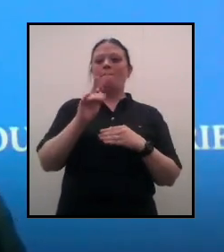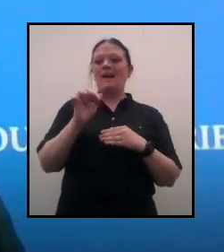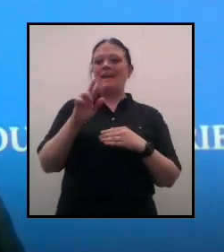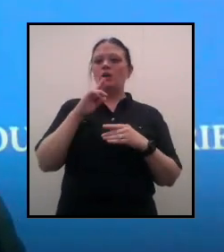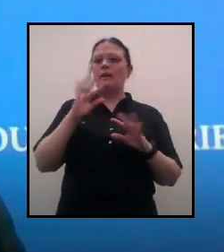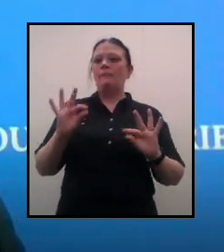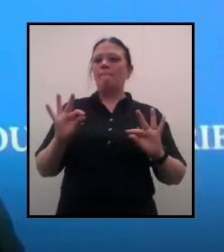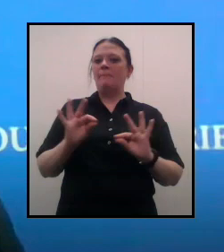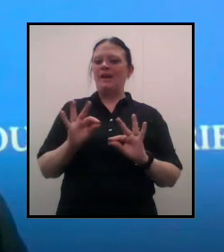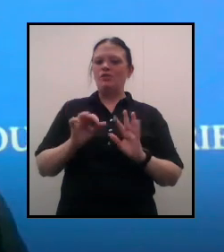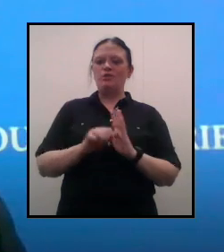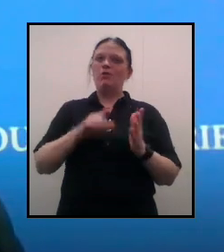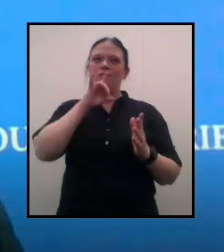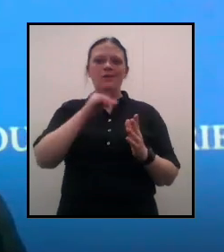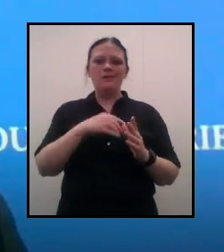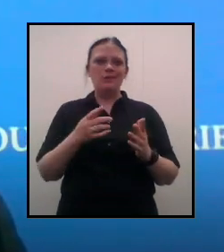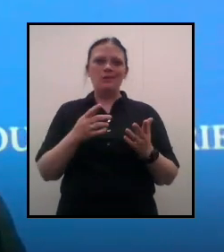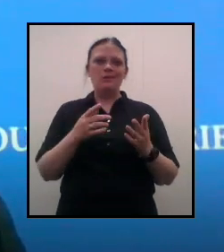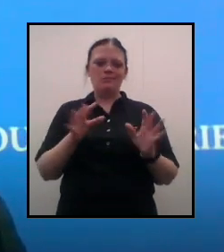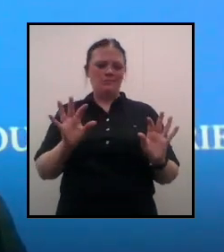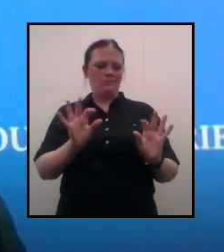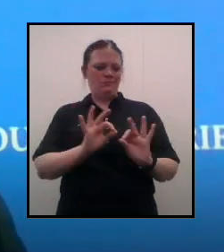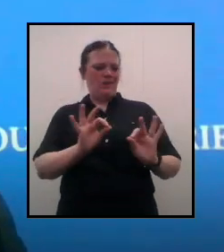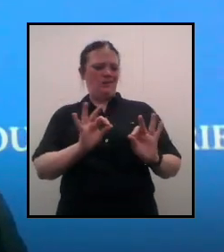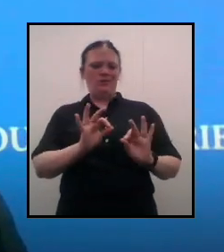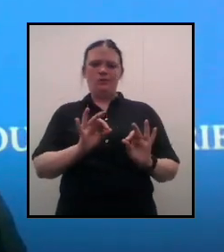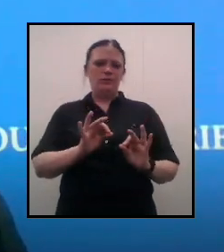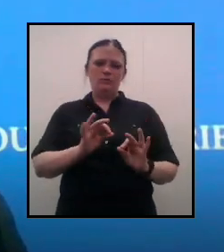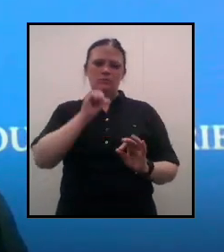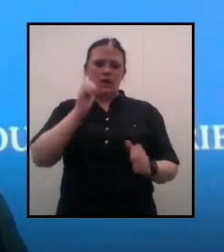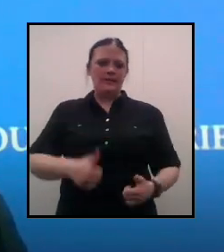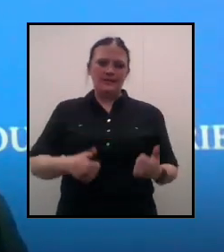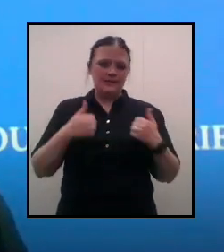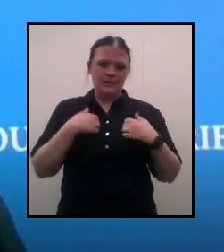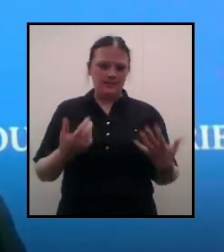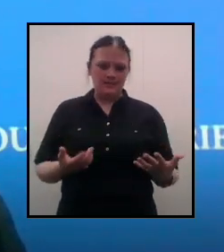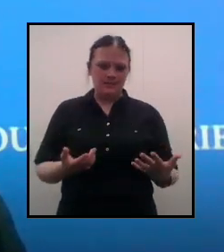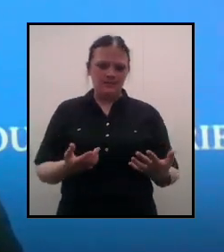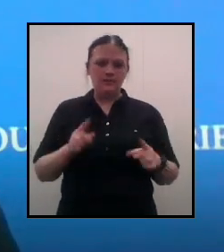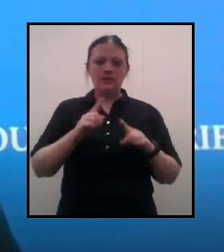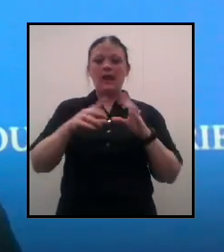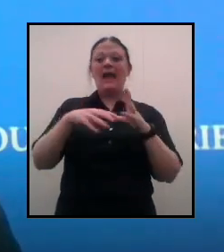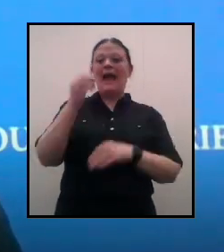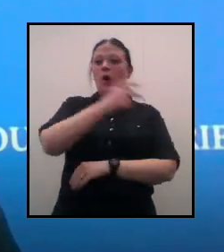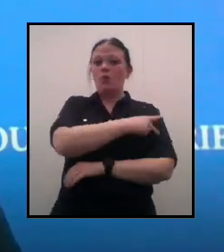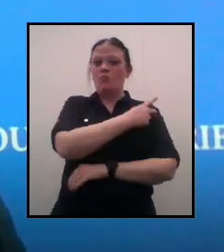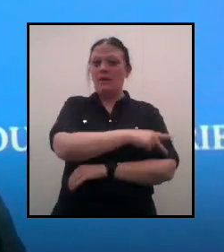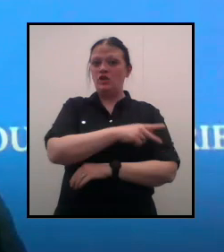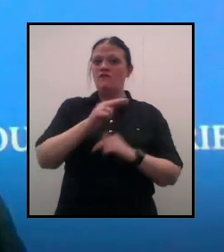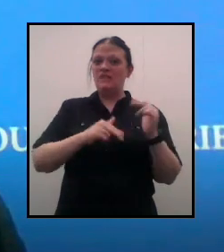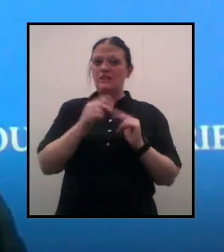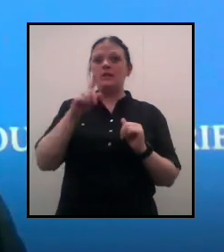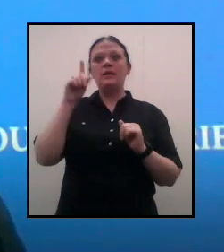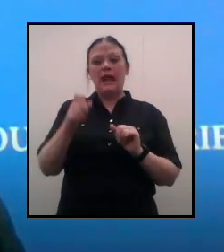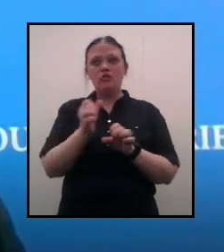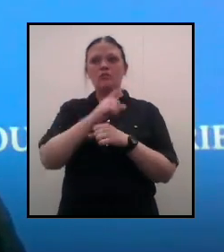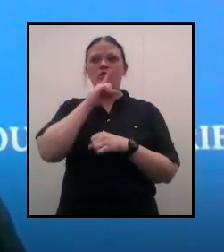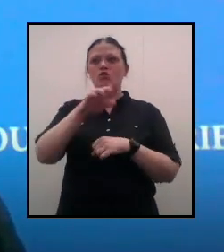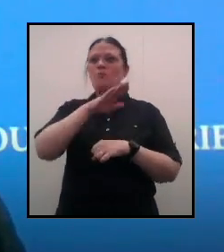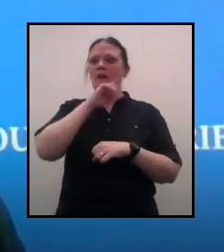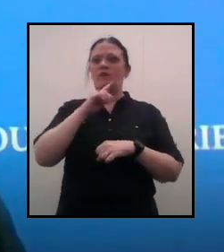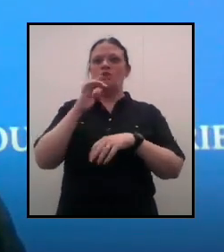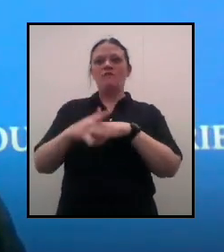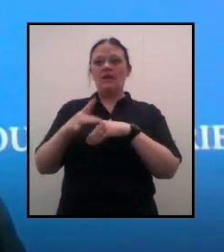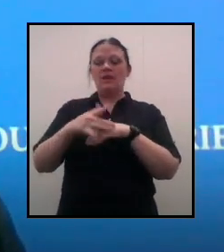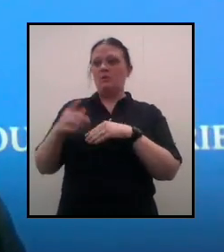really is no such thing as a minor surgery, but minor surgery in an outpatient facility, they also have to ensure that there's beds available in case something goes wrong